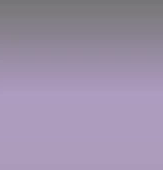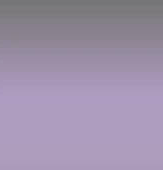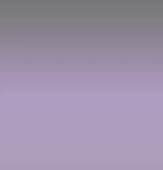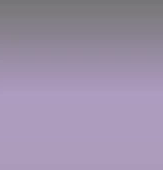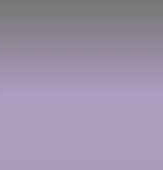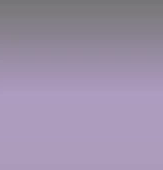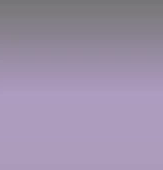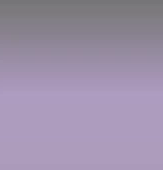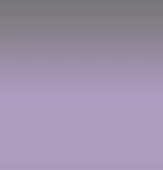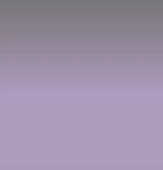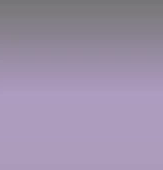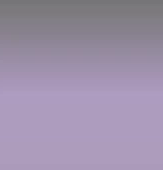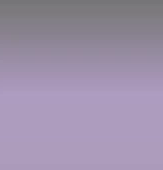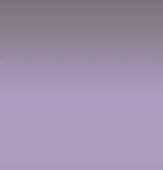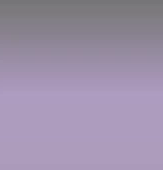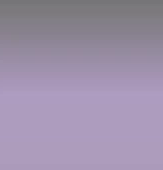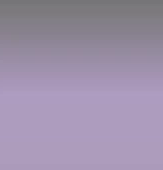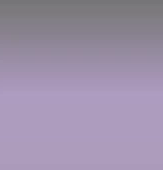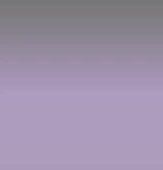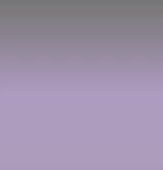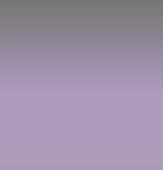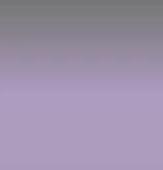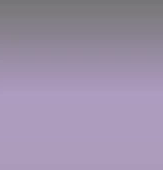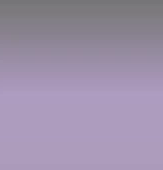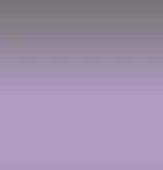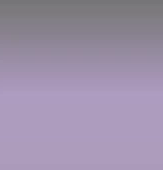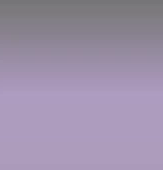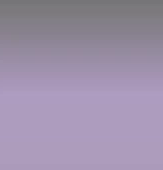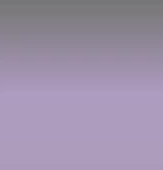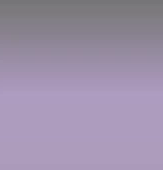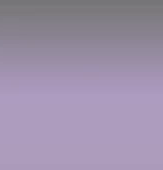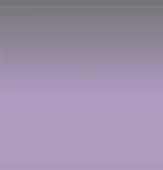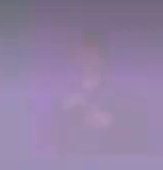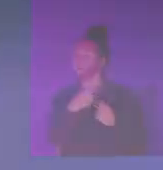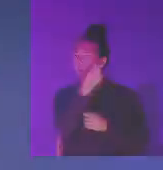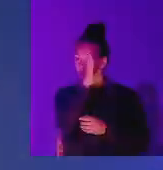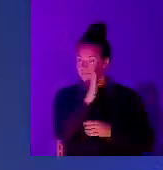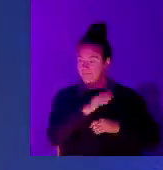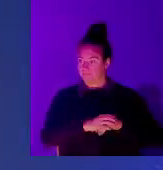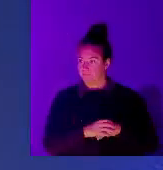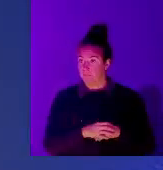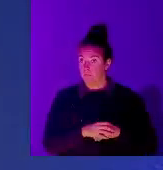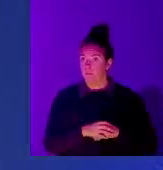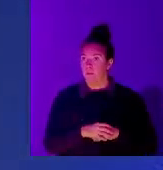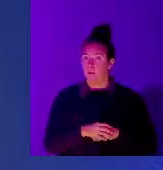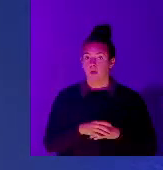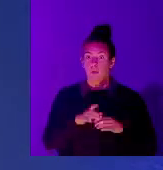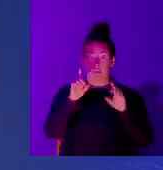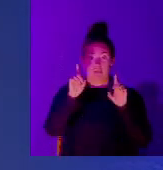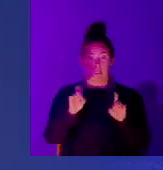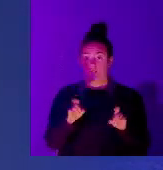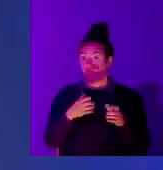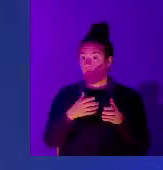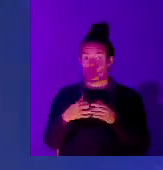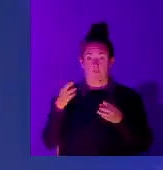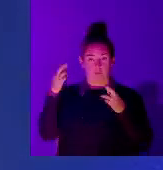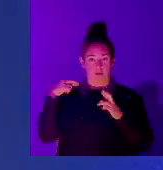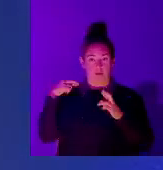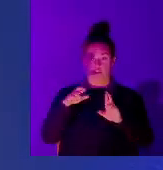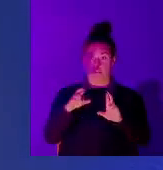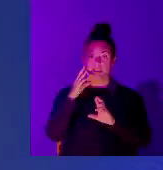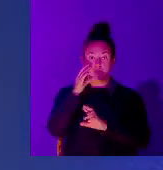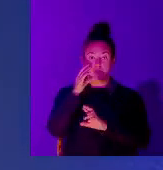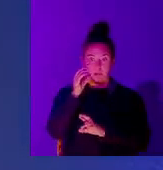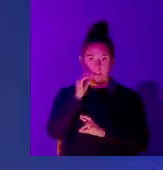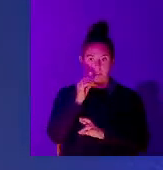what Scripture tells me about God? A vital test of any religious experience or expressed doctrine is to